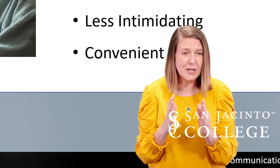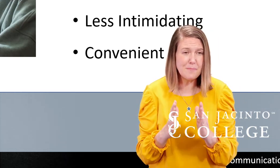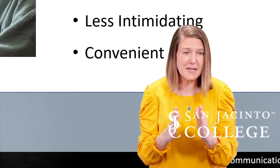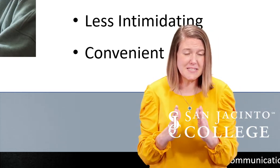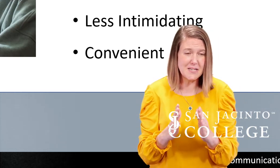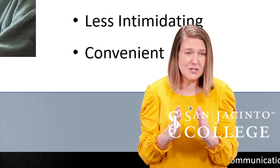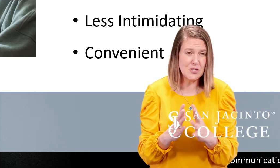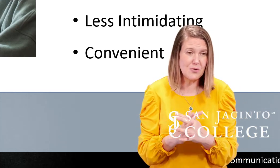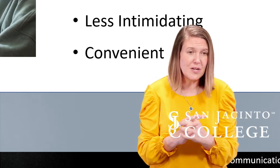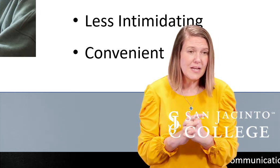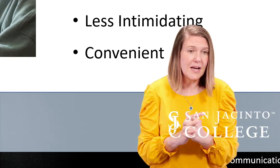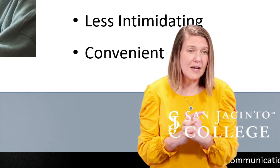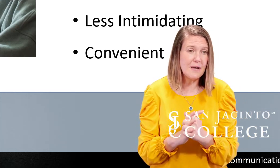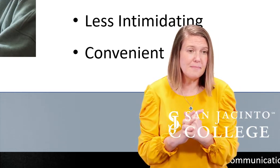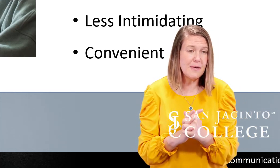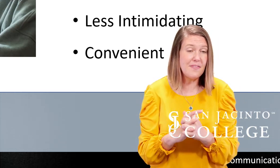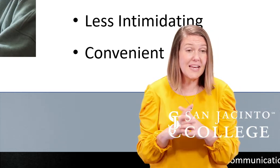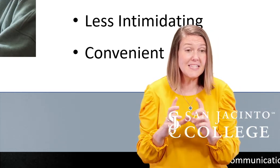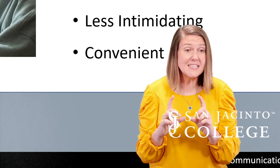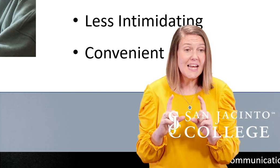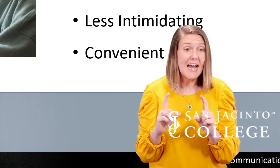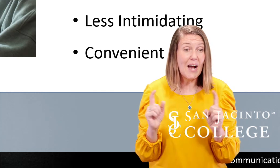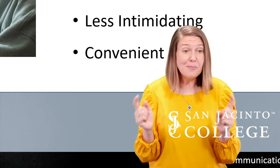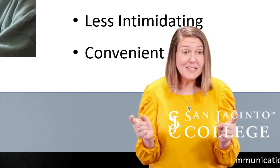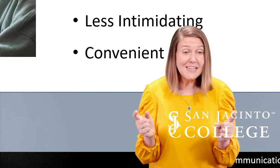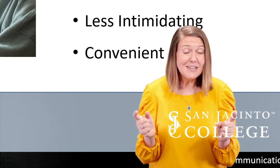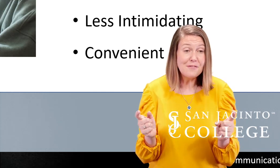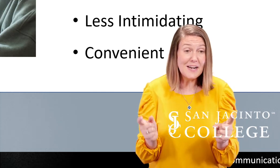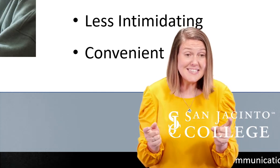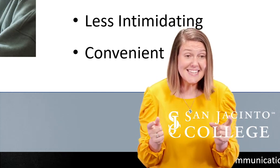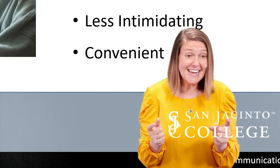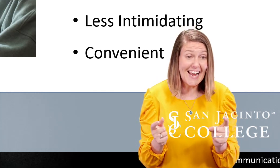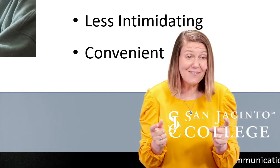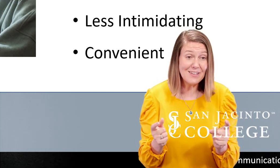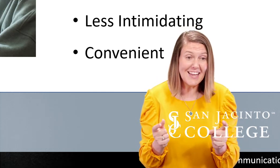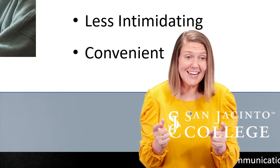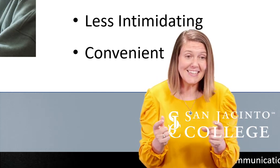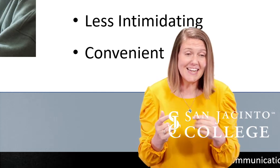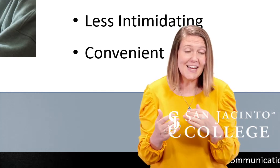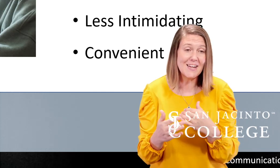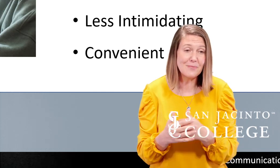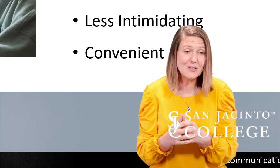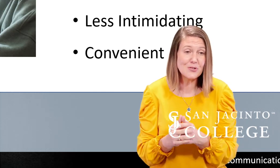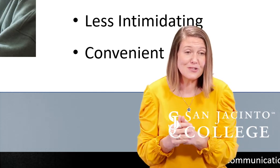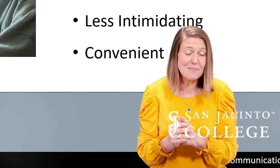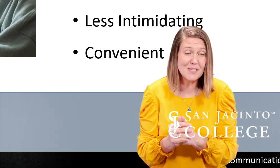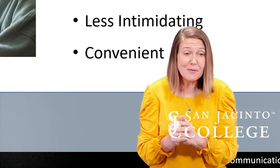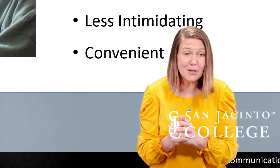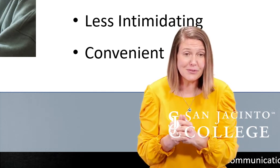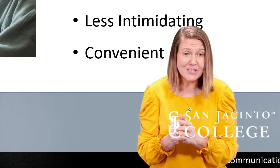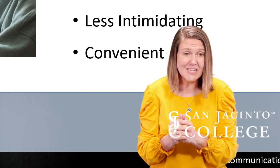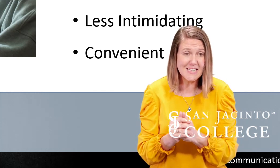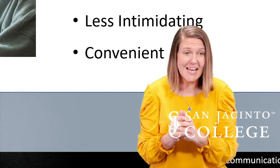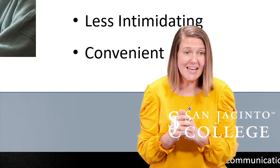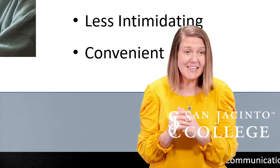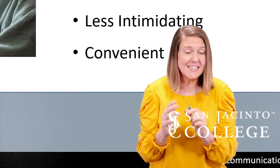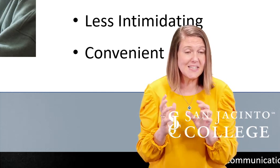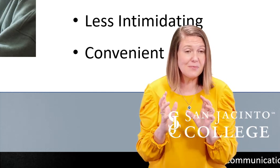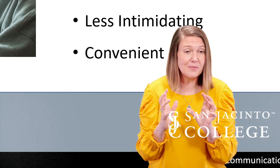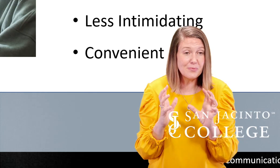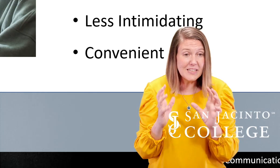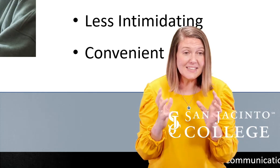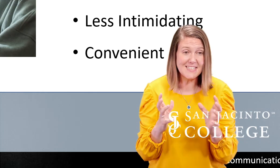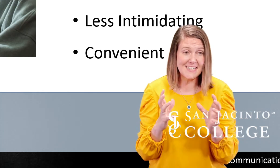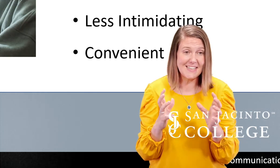that I want you to pay attention to, and that is, how many friends can I have online? A researcher named Dunbar looked into that, and they